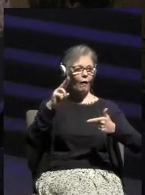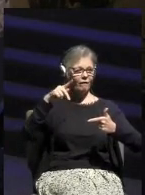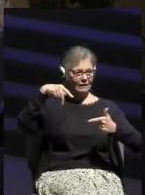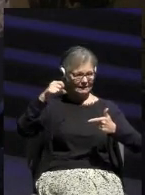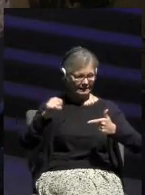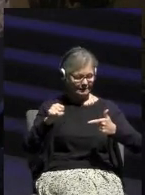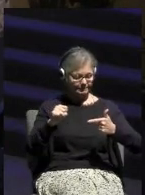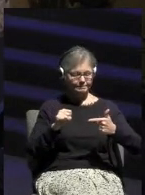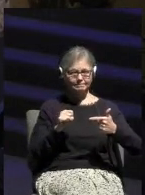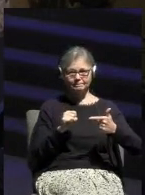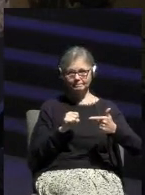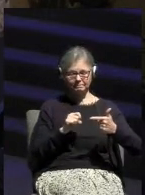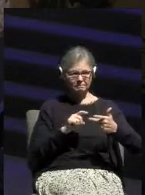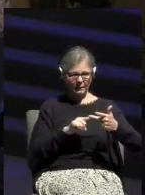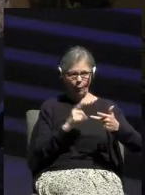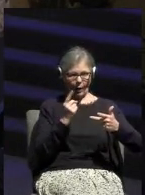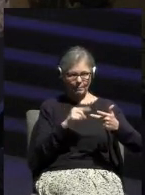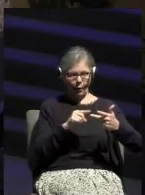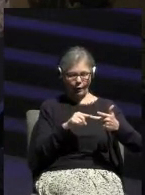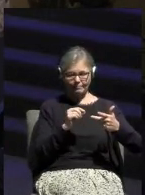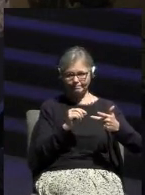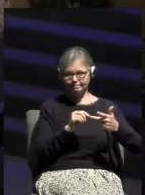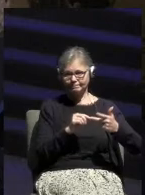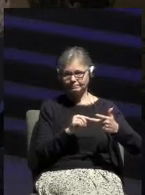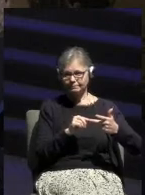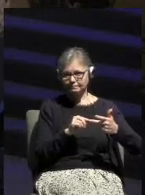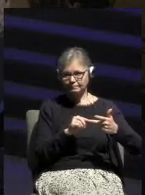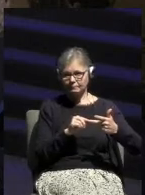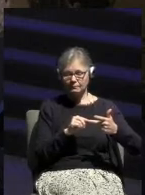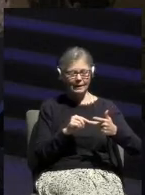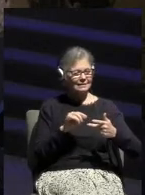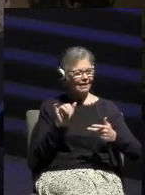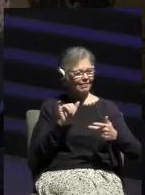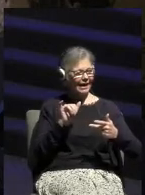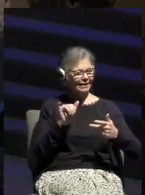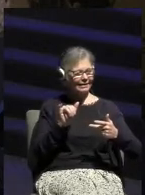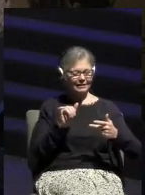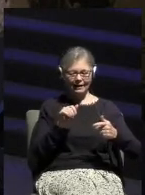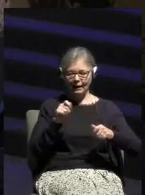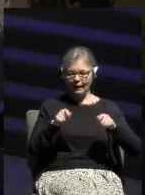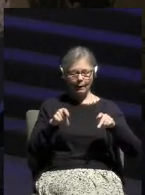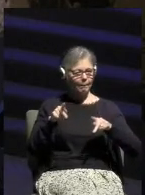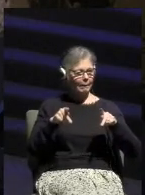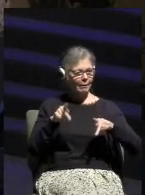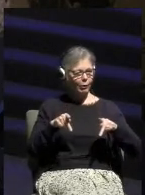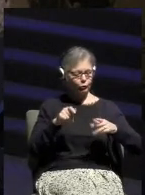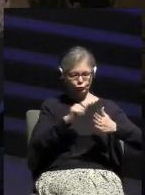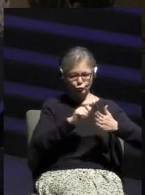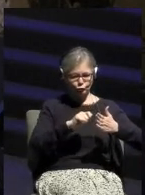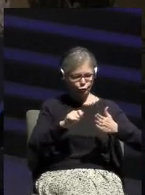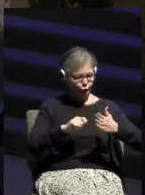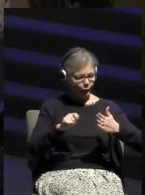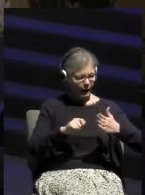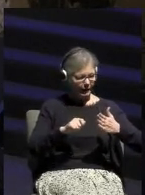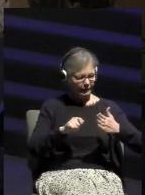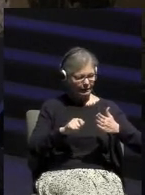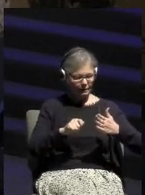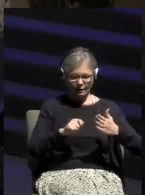And so we later on, it's so much like humanity, right? To read something that God